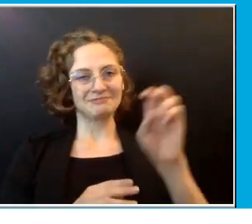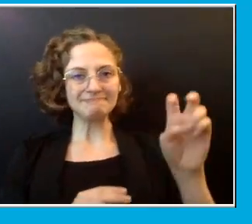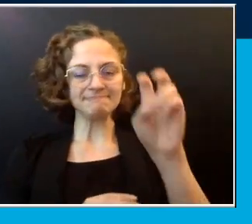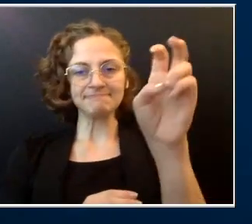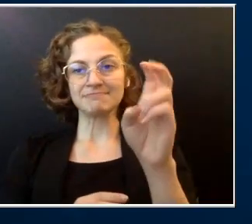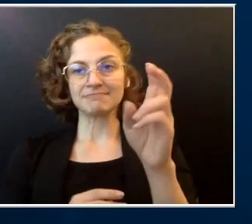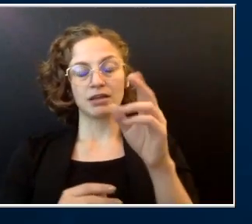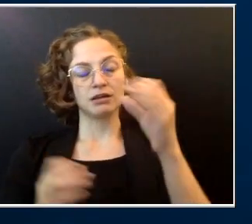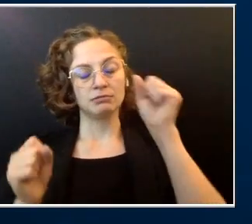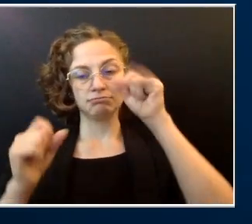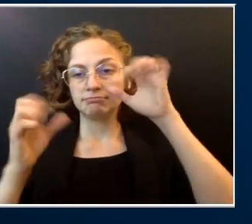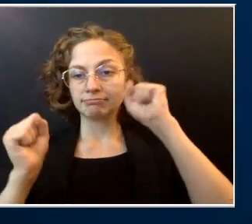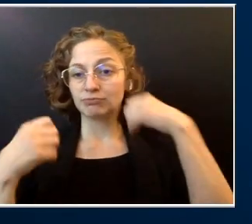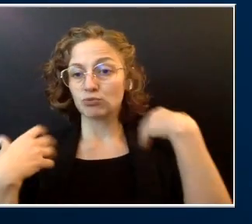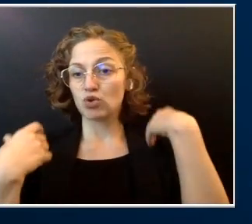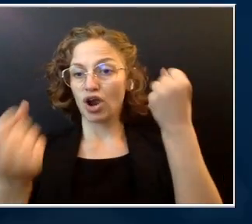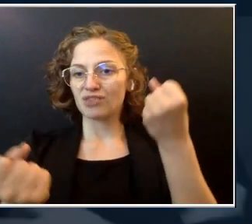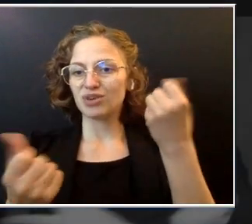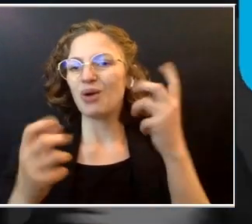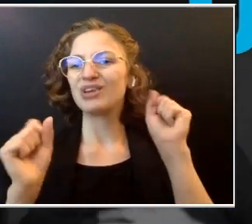you. Wednesday at 8 a.m.